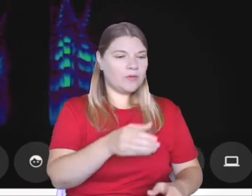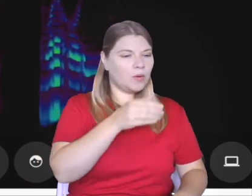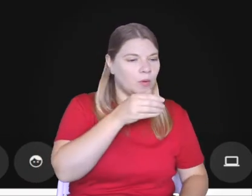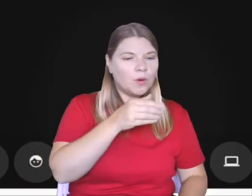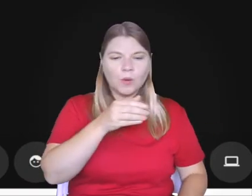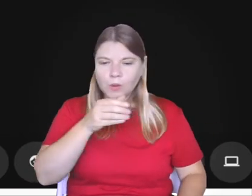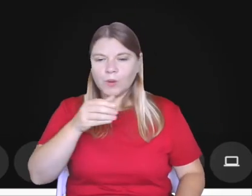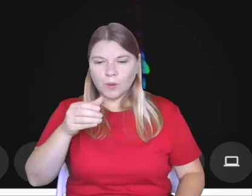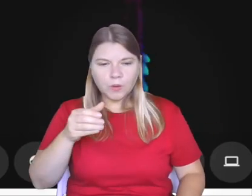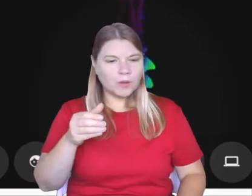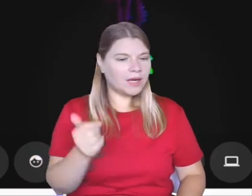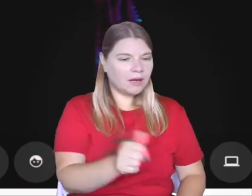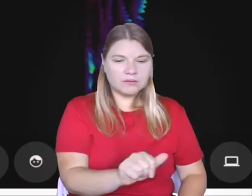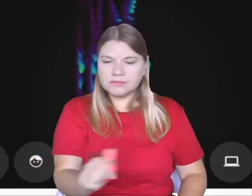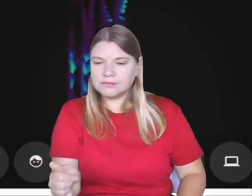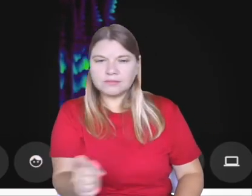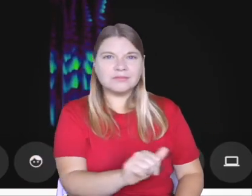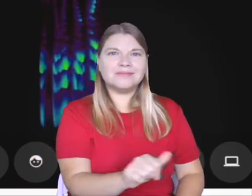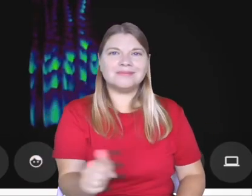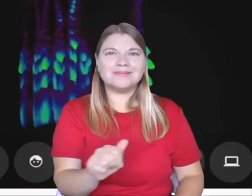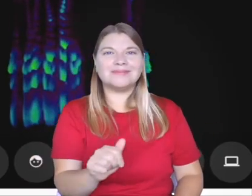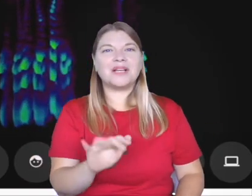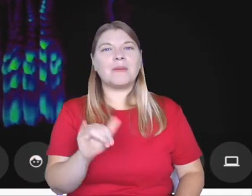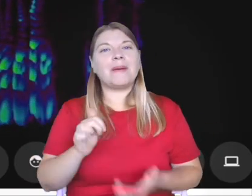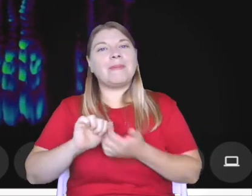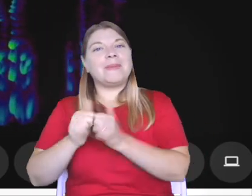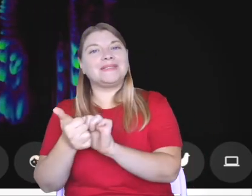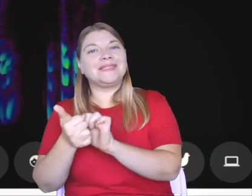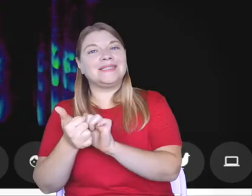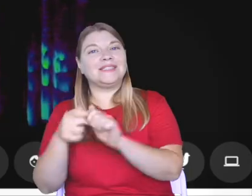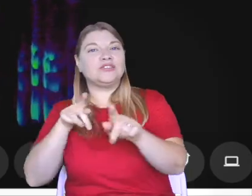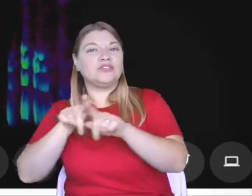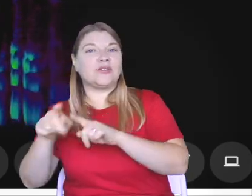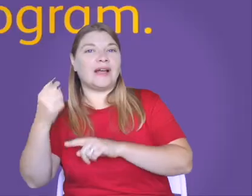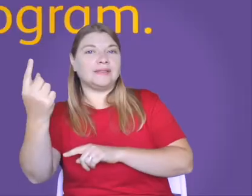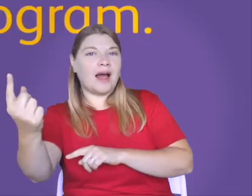want. If you're with your buddy, you can take it in turns.